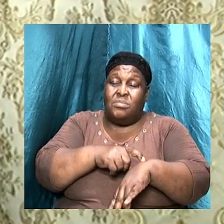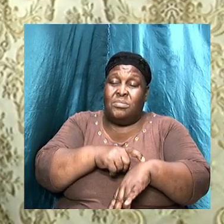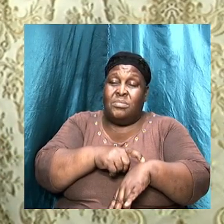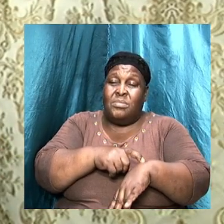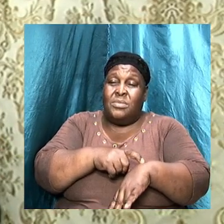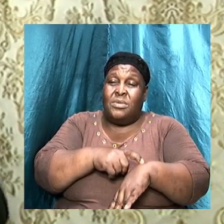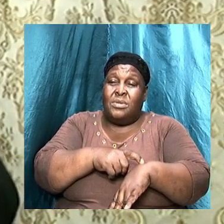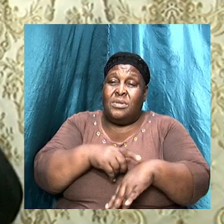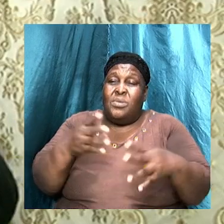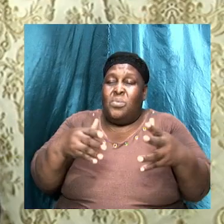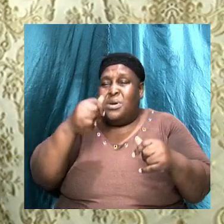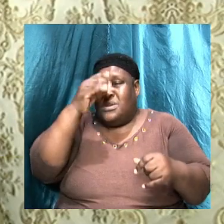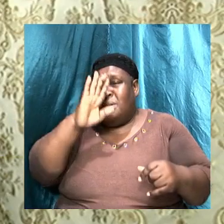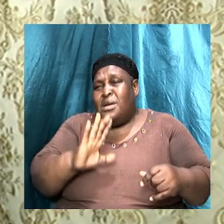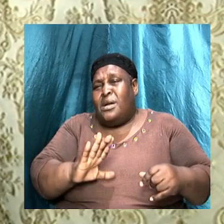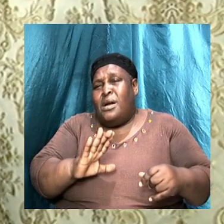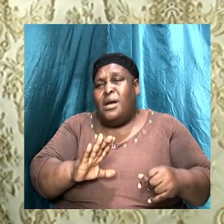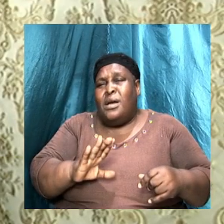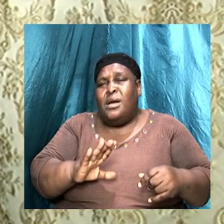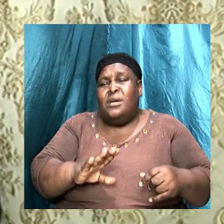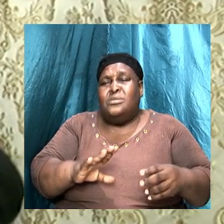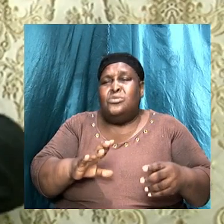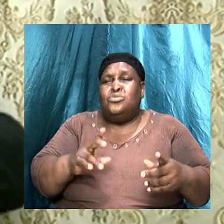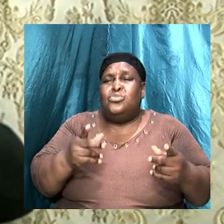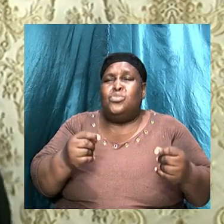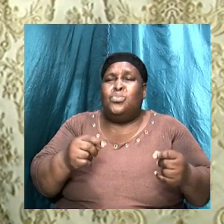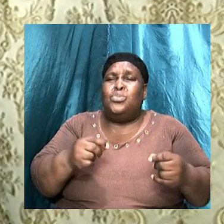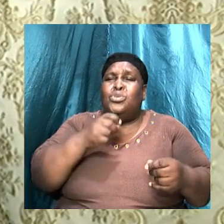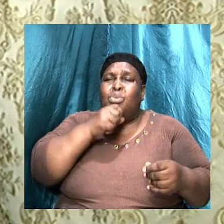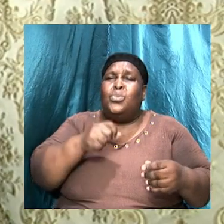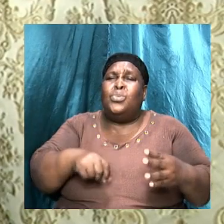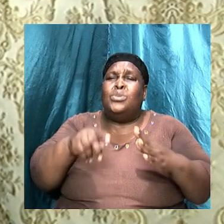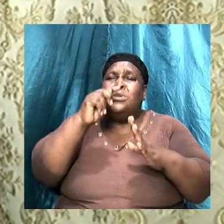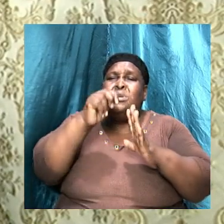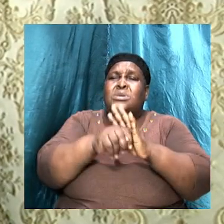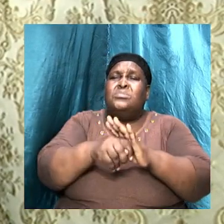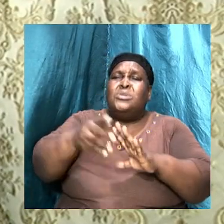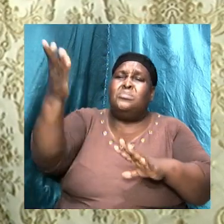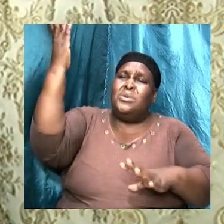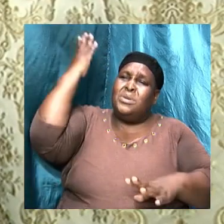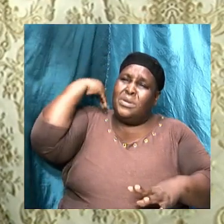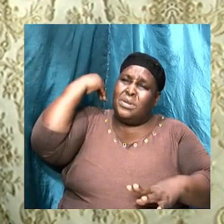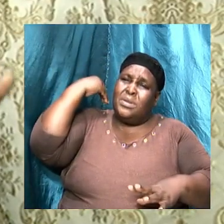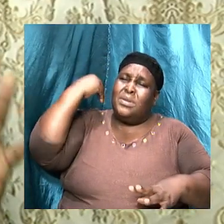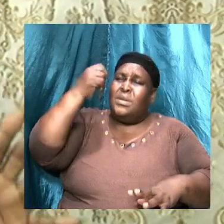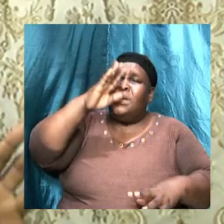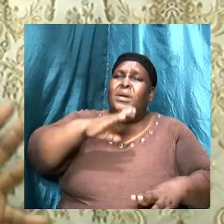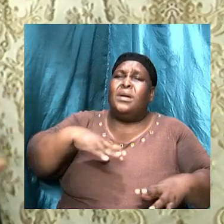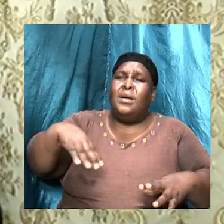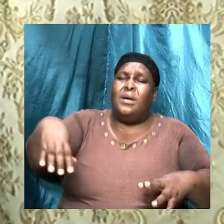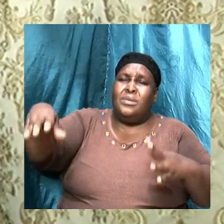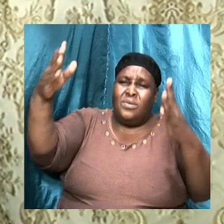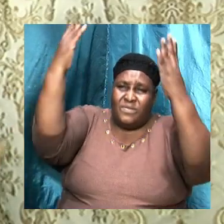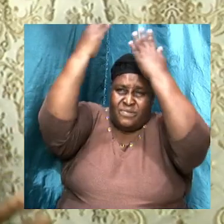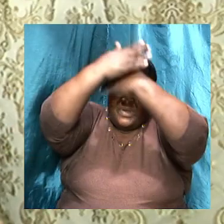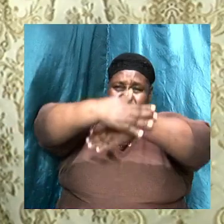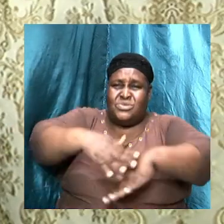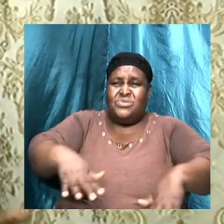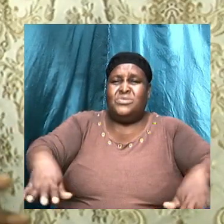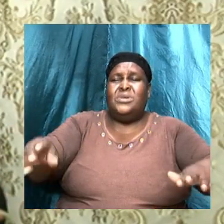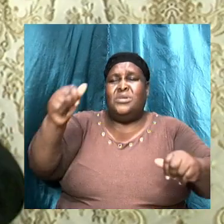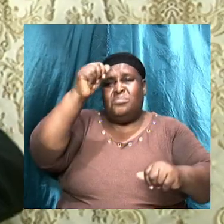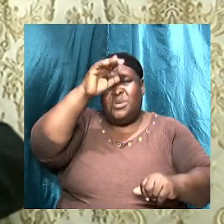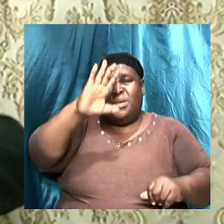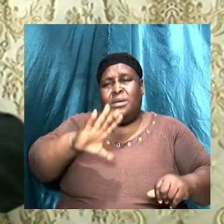earlier years in the Old Testament when we read is that God overshadowed men and we went through the scripture where God overshadowed